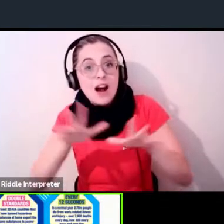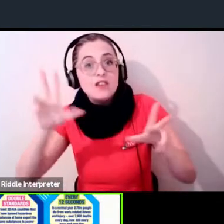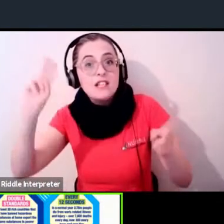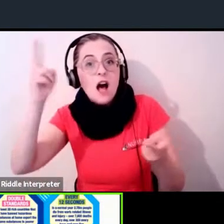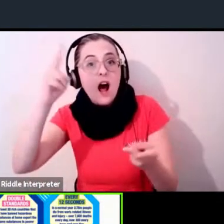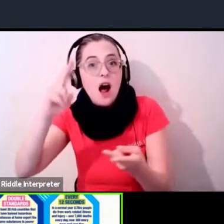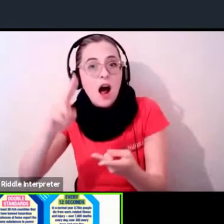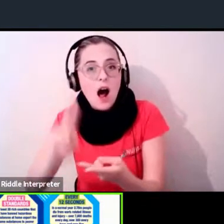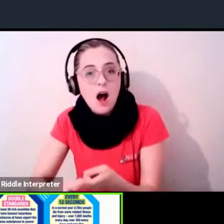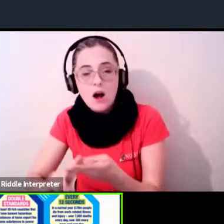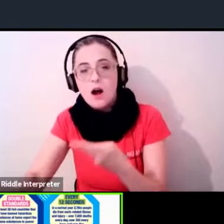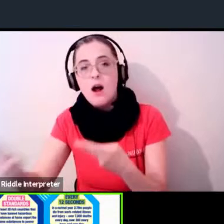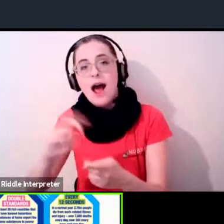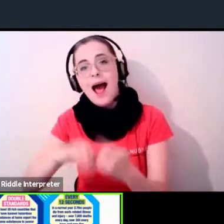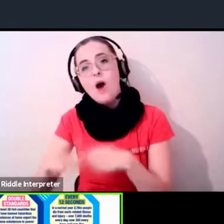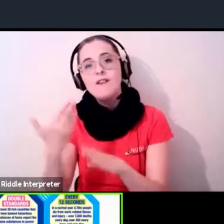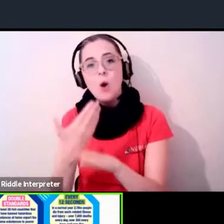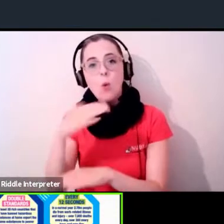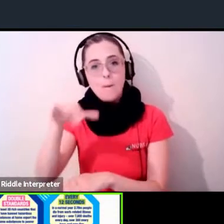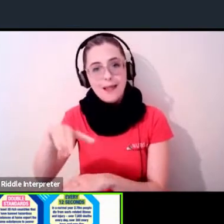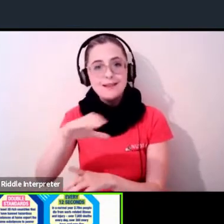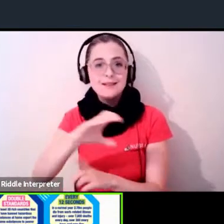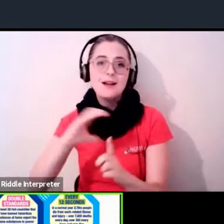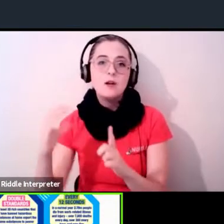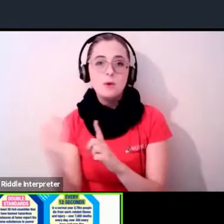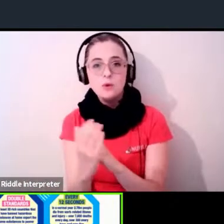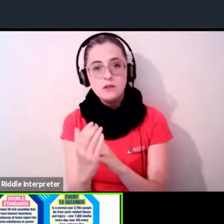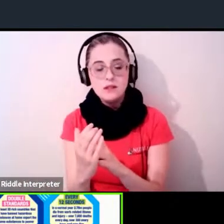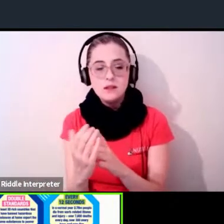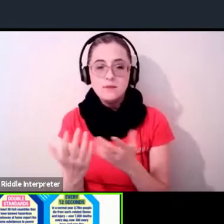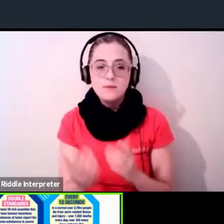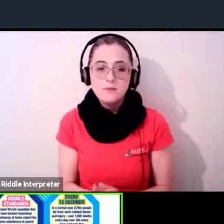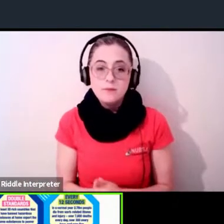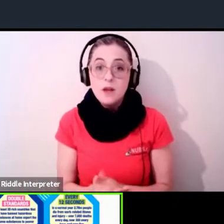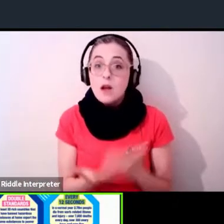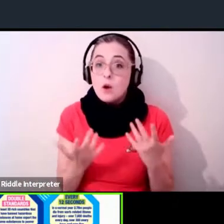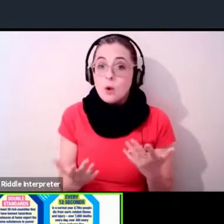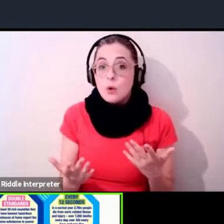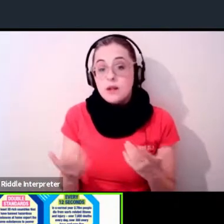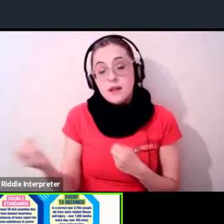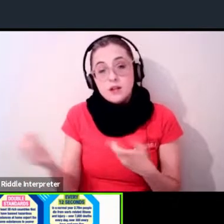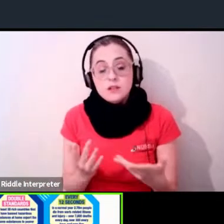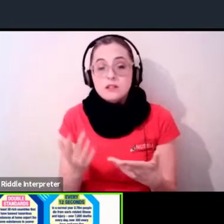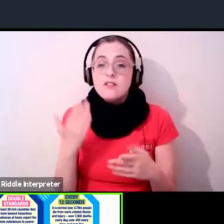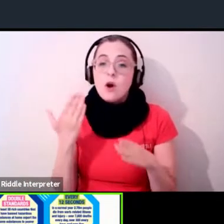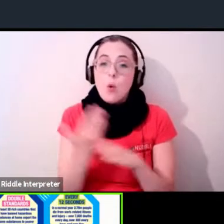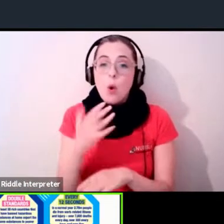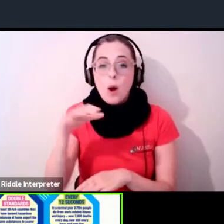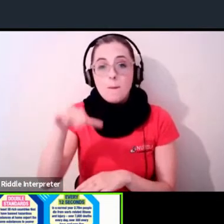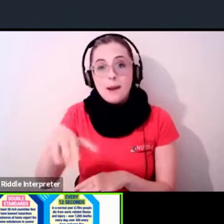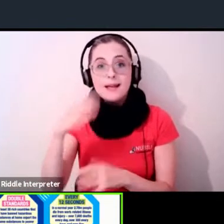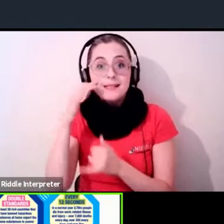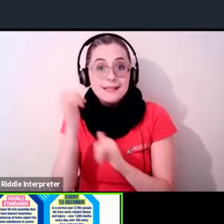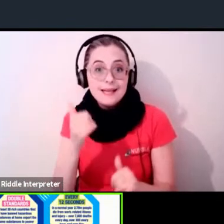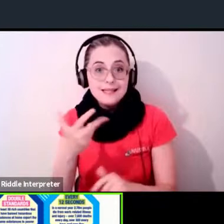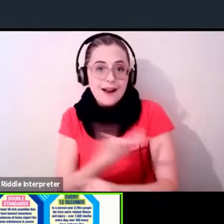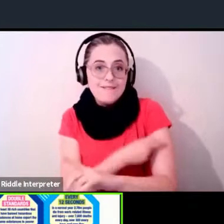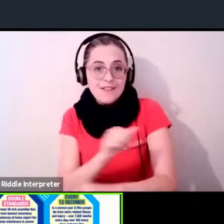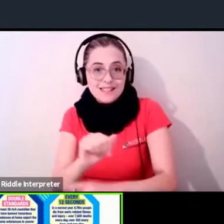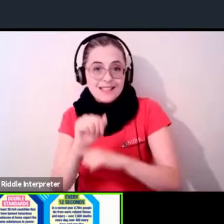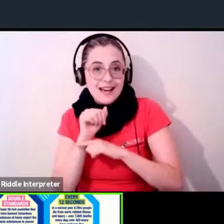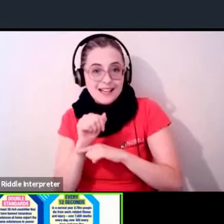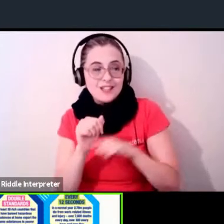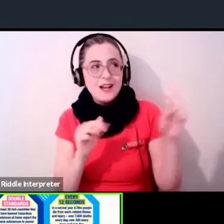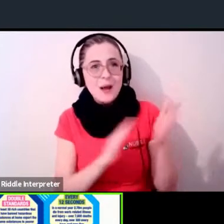out of our communities. With the introduction of workplace testing and vaccination, governments and employers are continuing to ignore